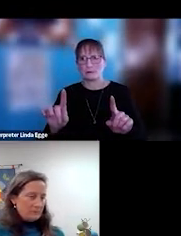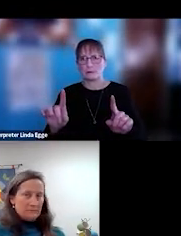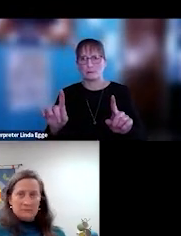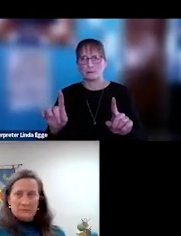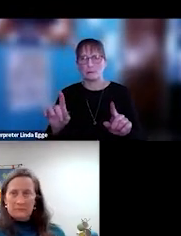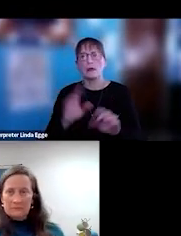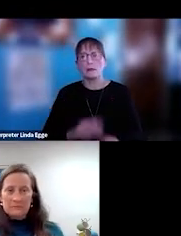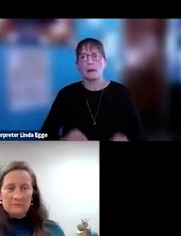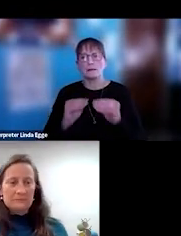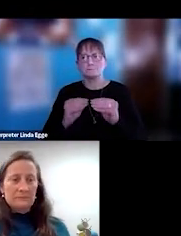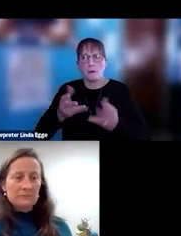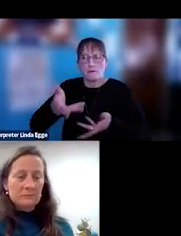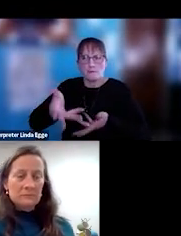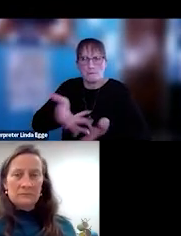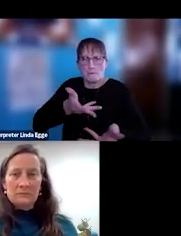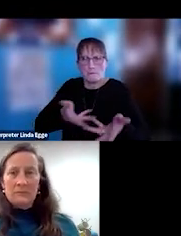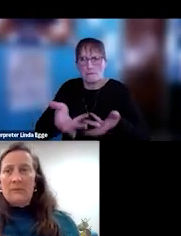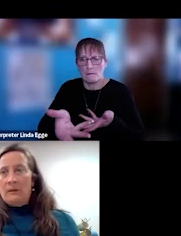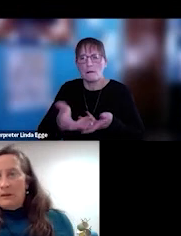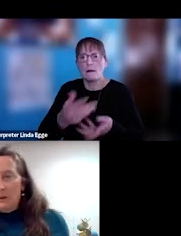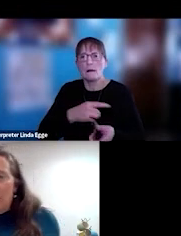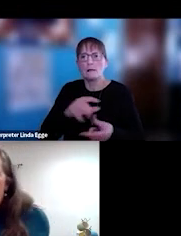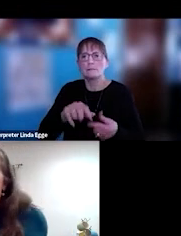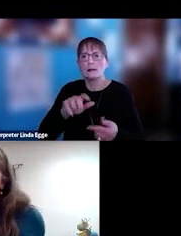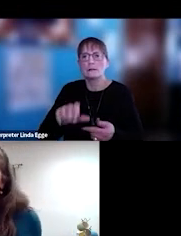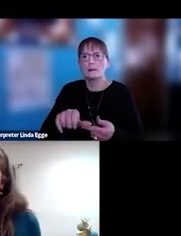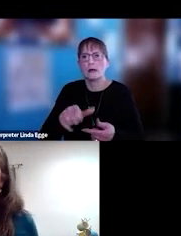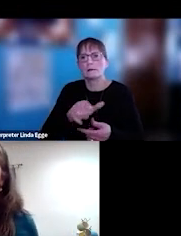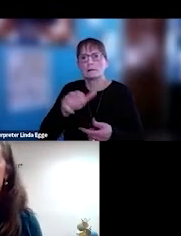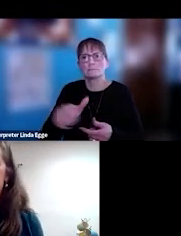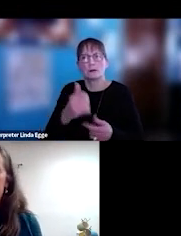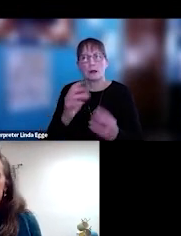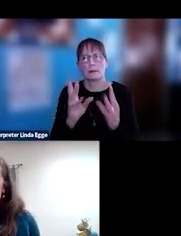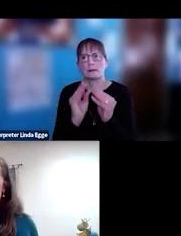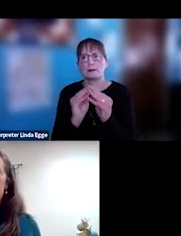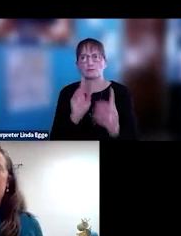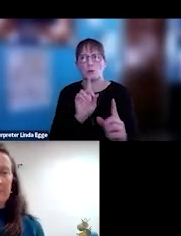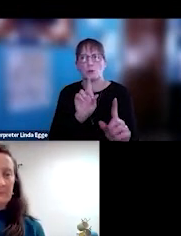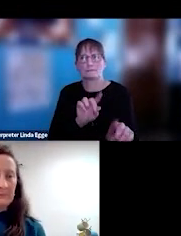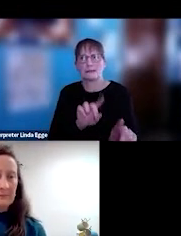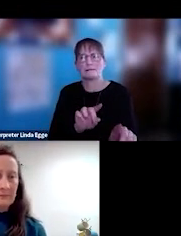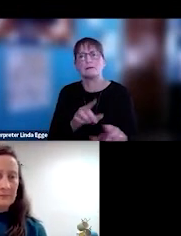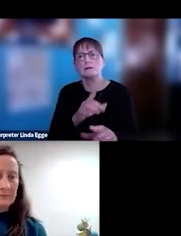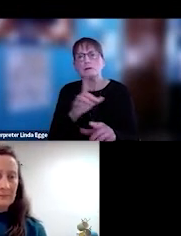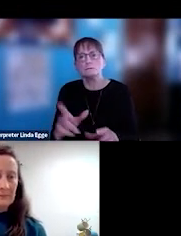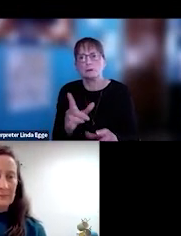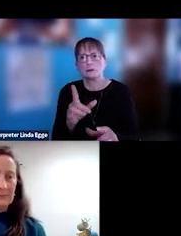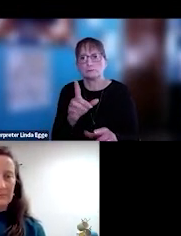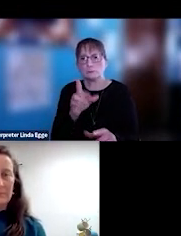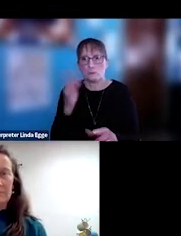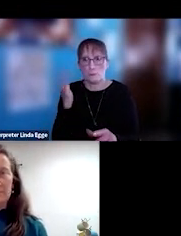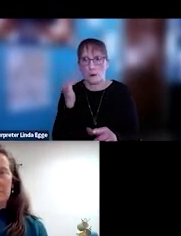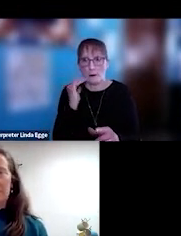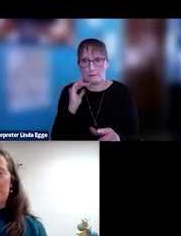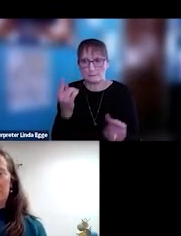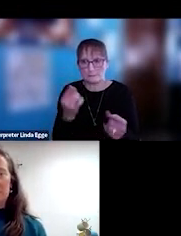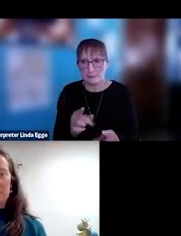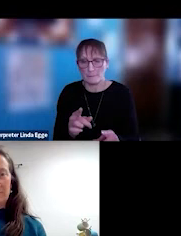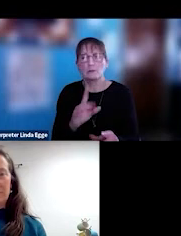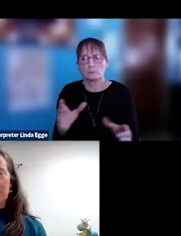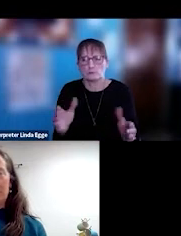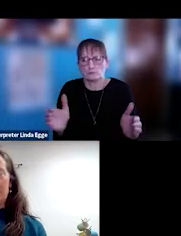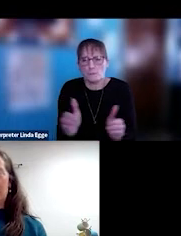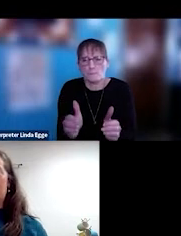It's more interactive than anything you will ever attend. That's primarily due to a smaller number